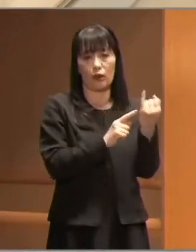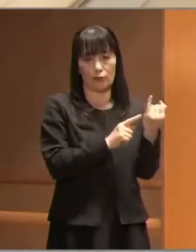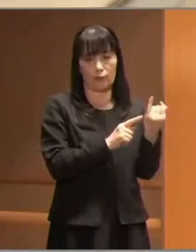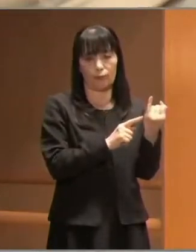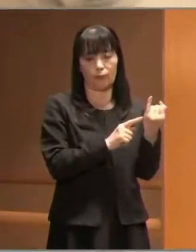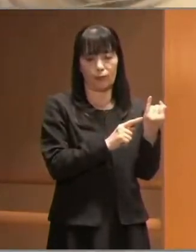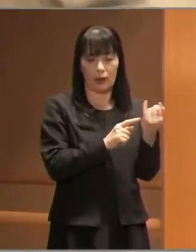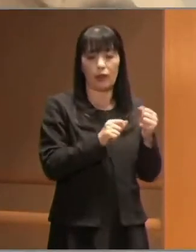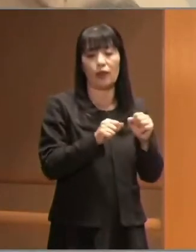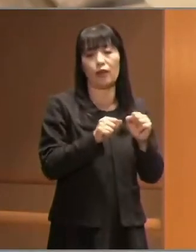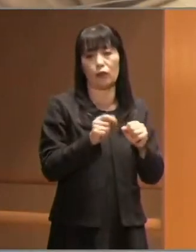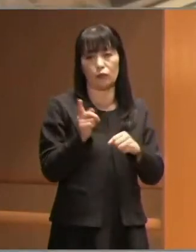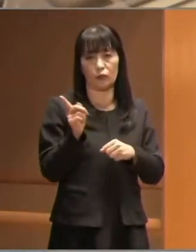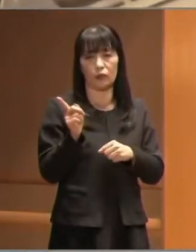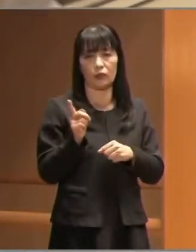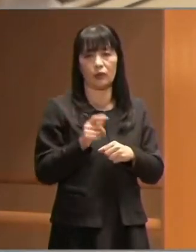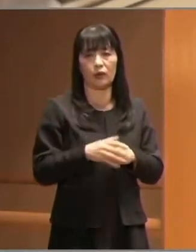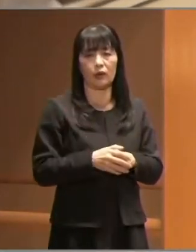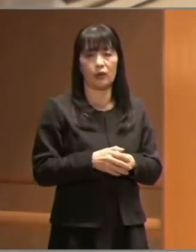Furuta